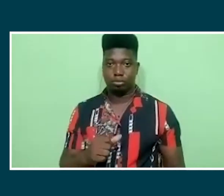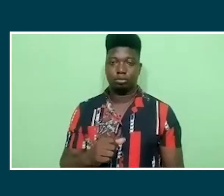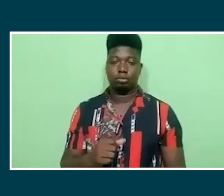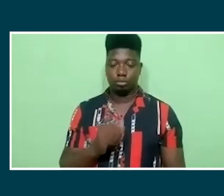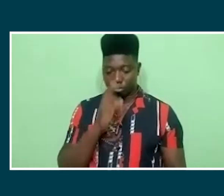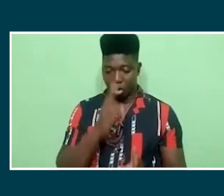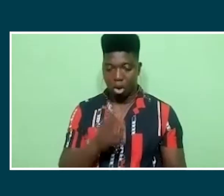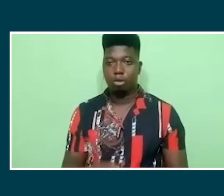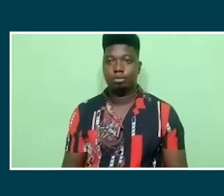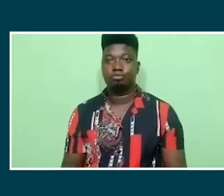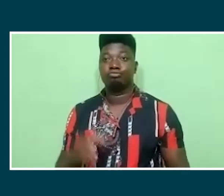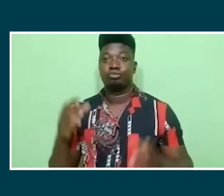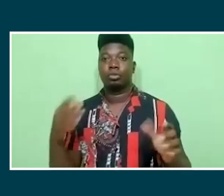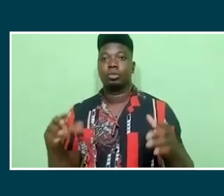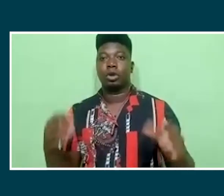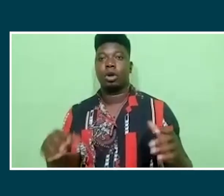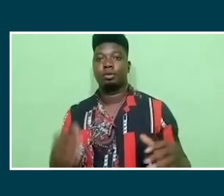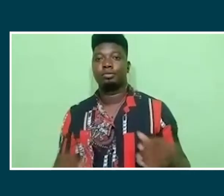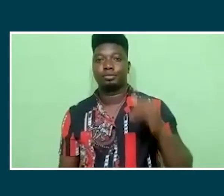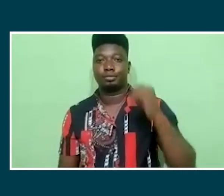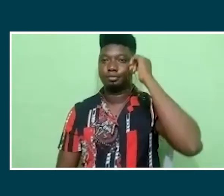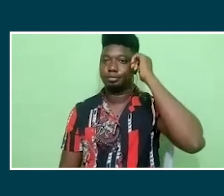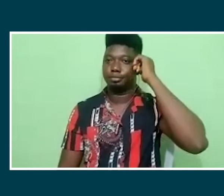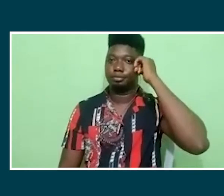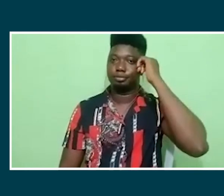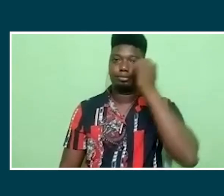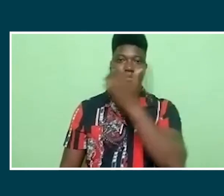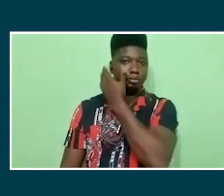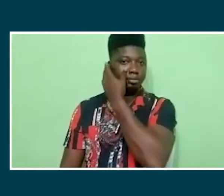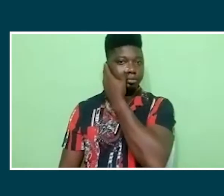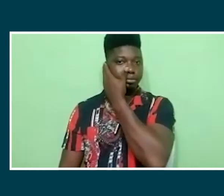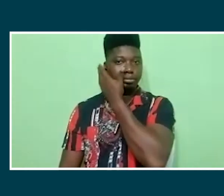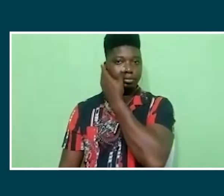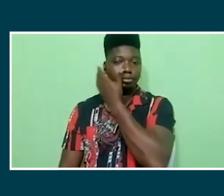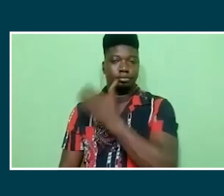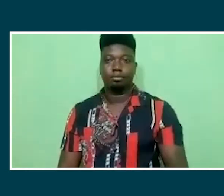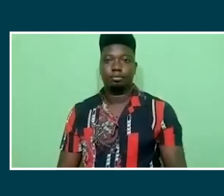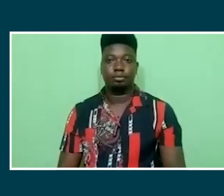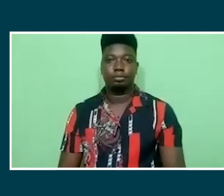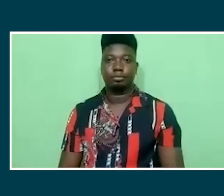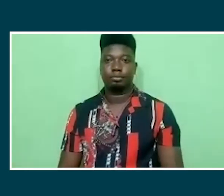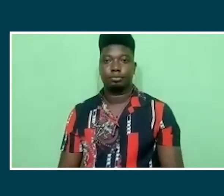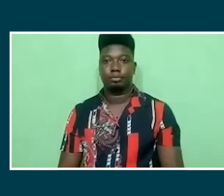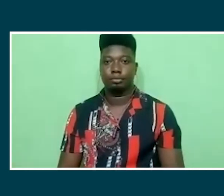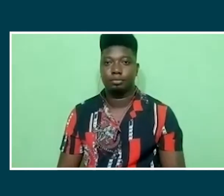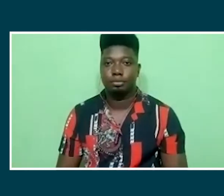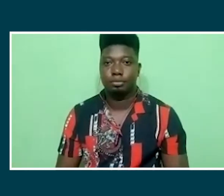Wow. Chinga, final thought today? Okay. Yeah. So I think I'll try to link